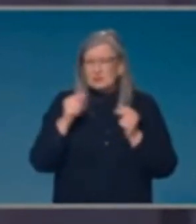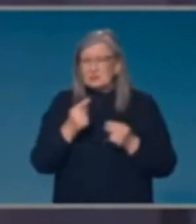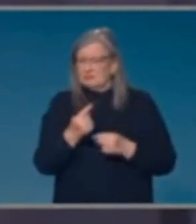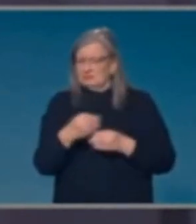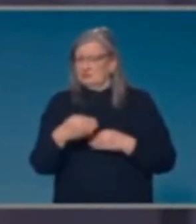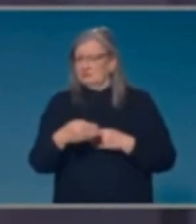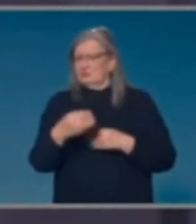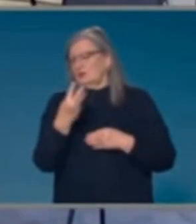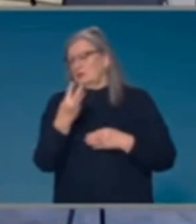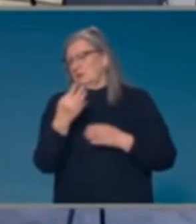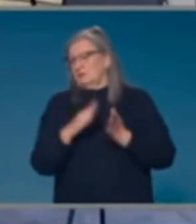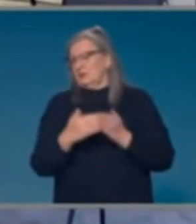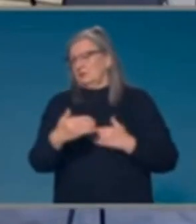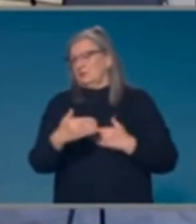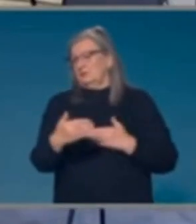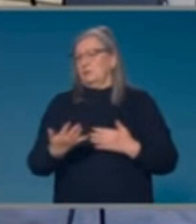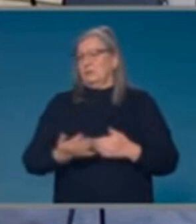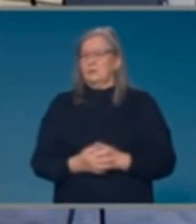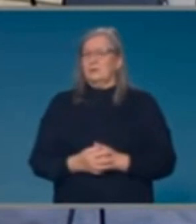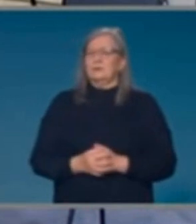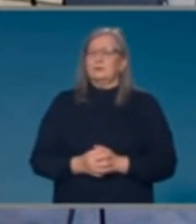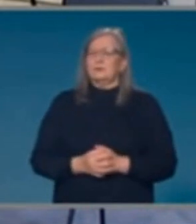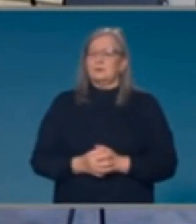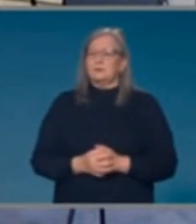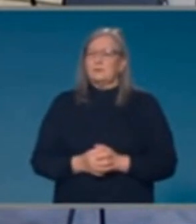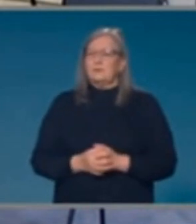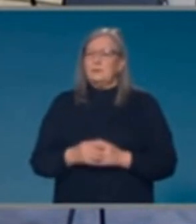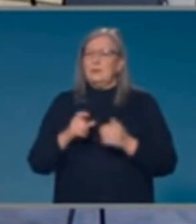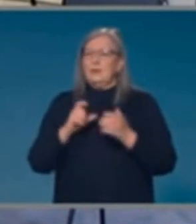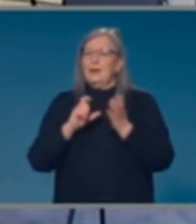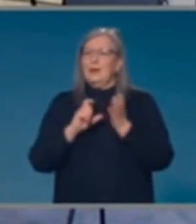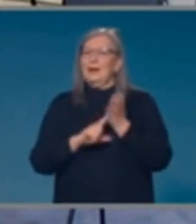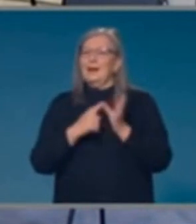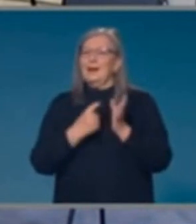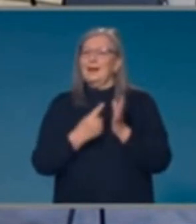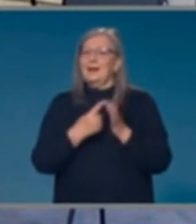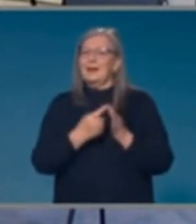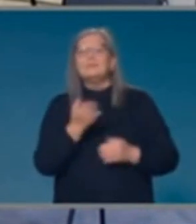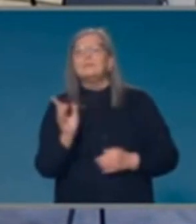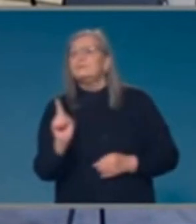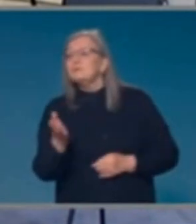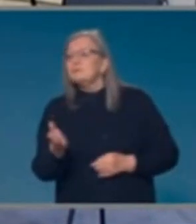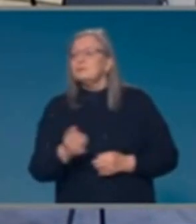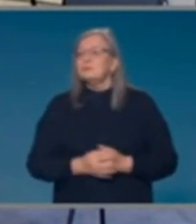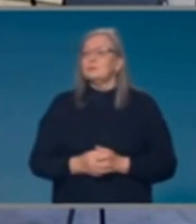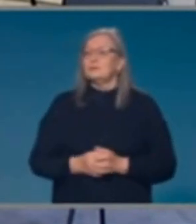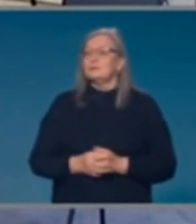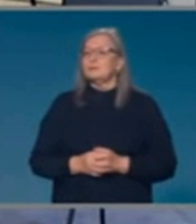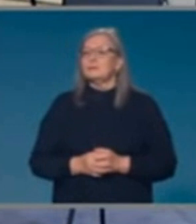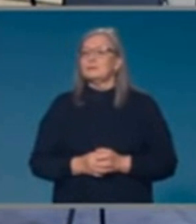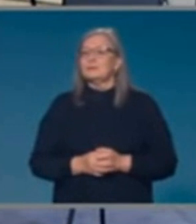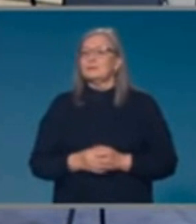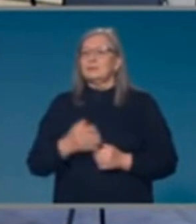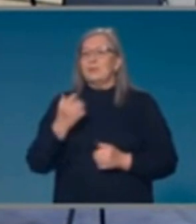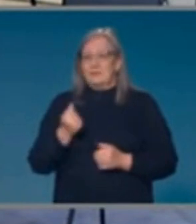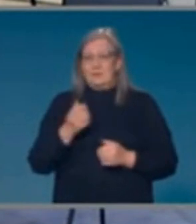particularly. Right. Claire? Okay. Minister, under Phase C of the National Reopening Plan, in addition to allowing the